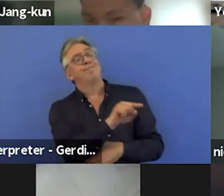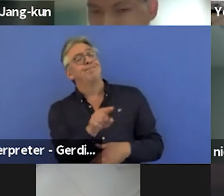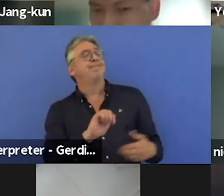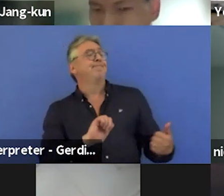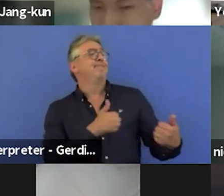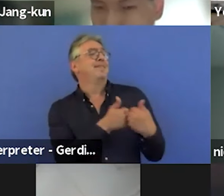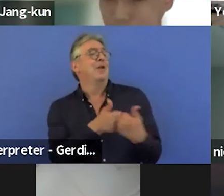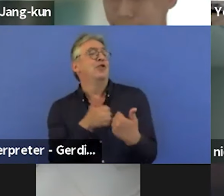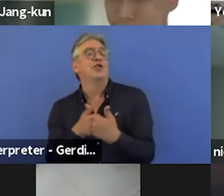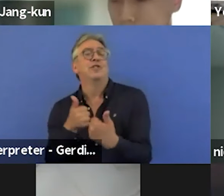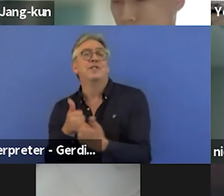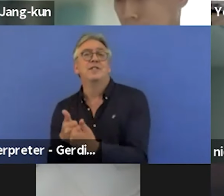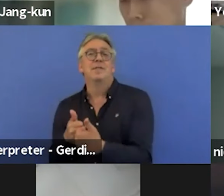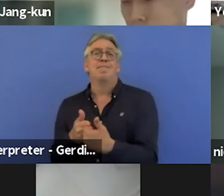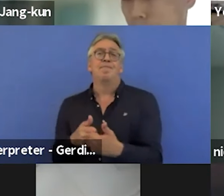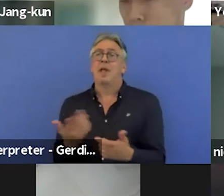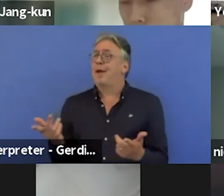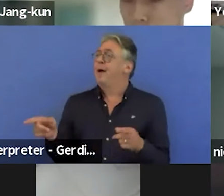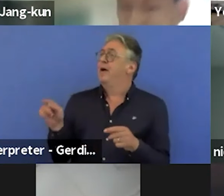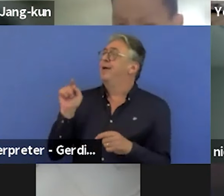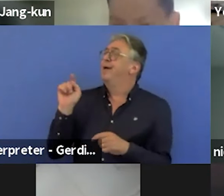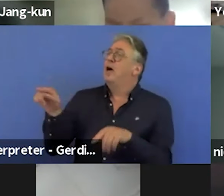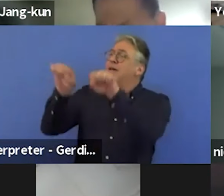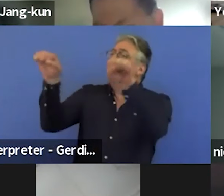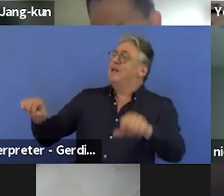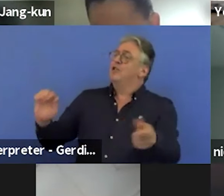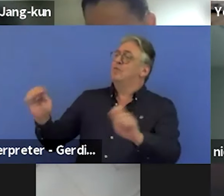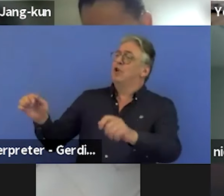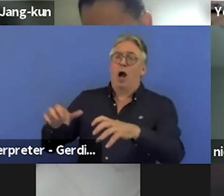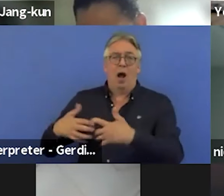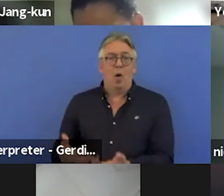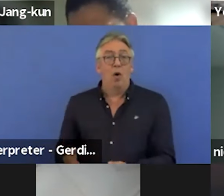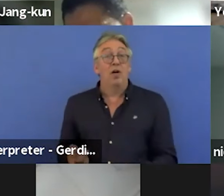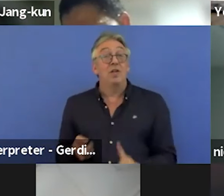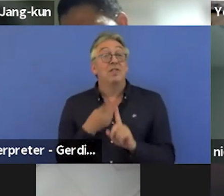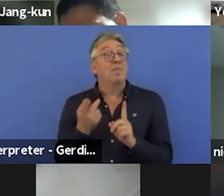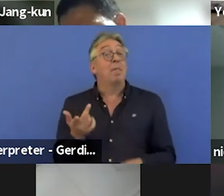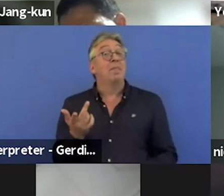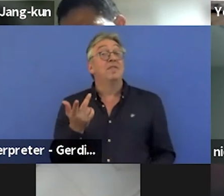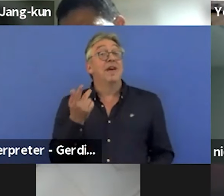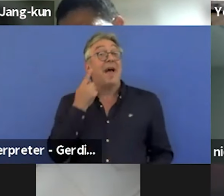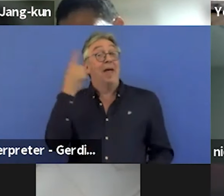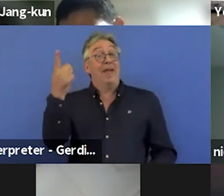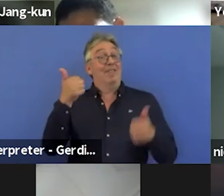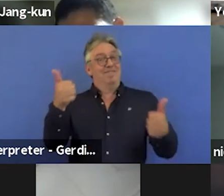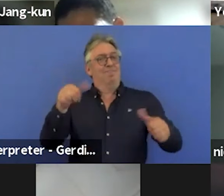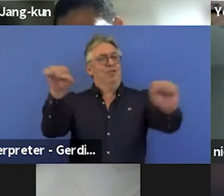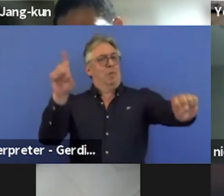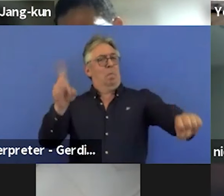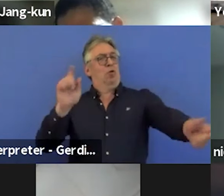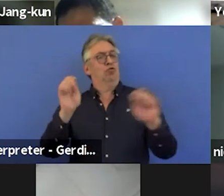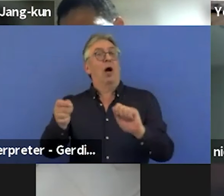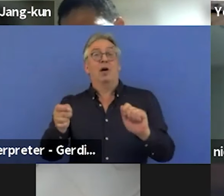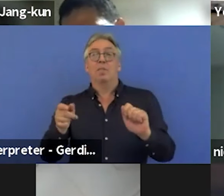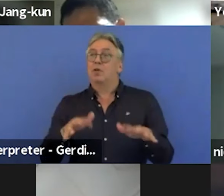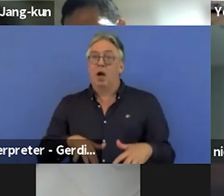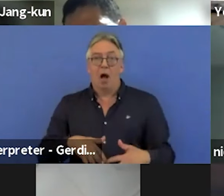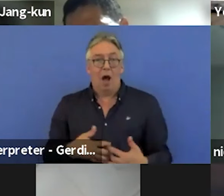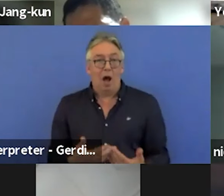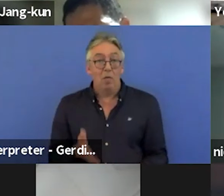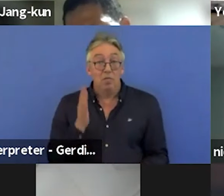talking about systems change. It's great to have a good idea of something that's great. It's harder to actually move systems